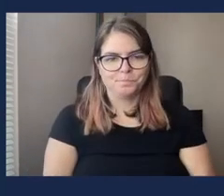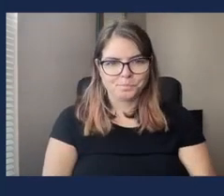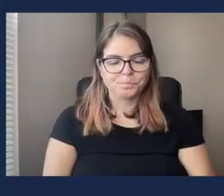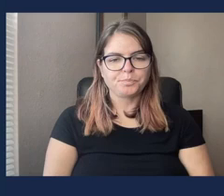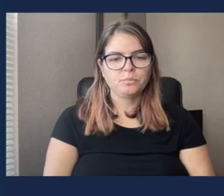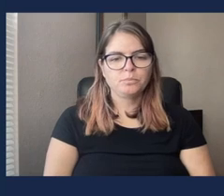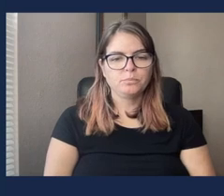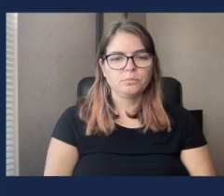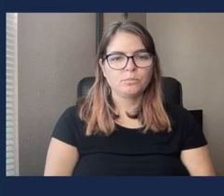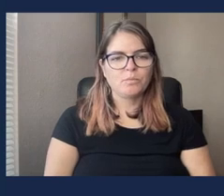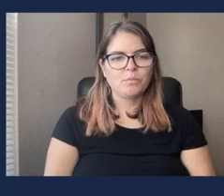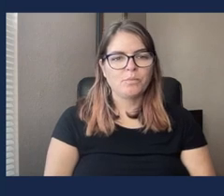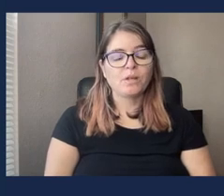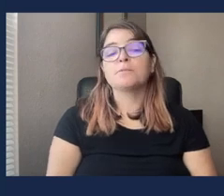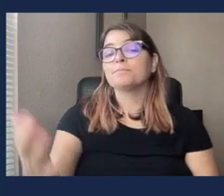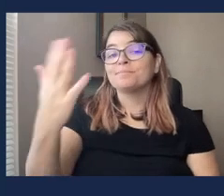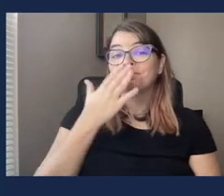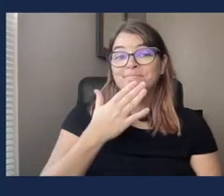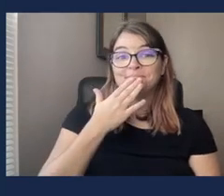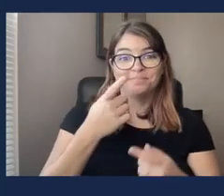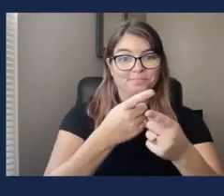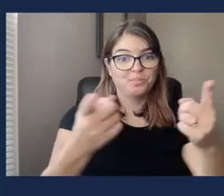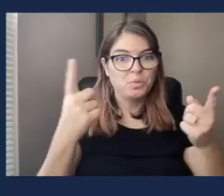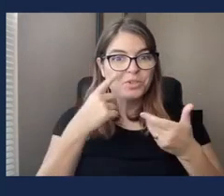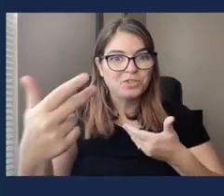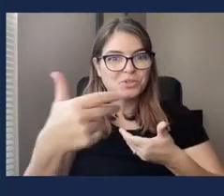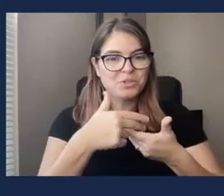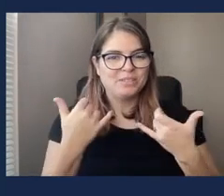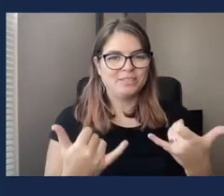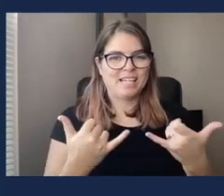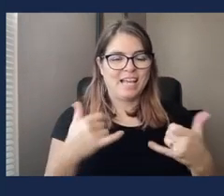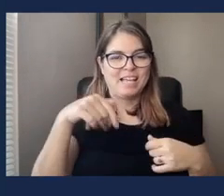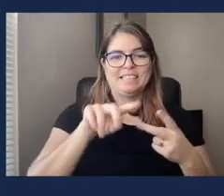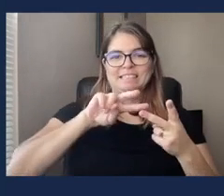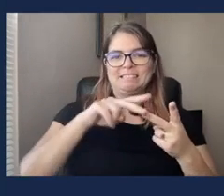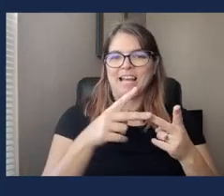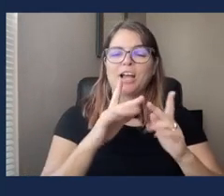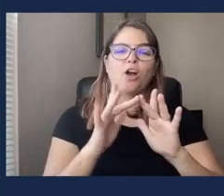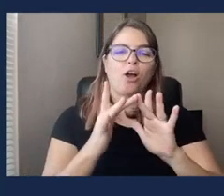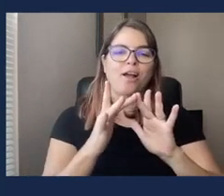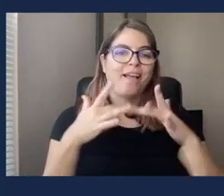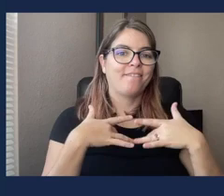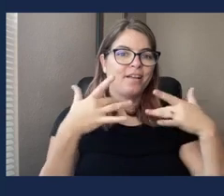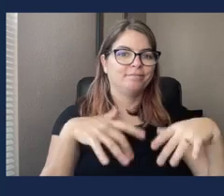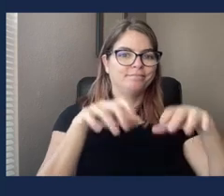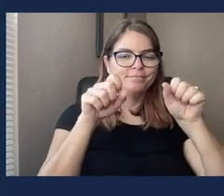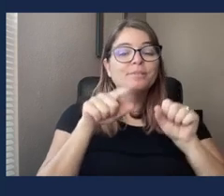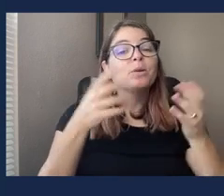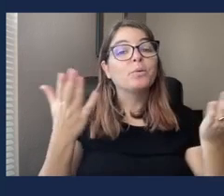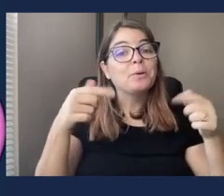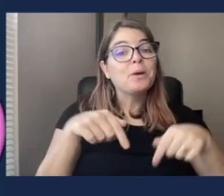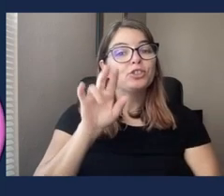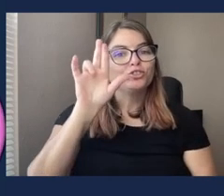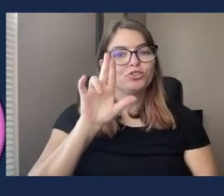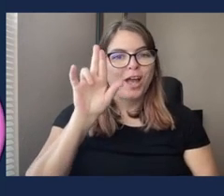I want to thank you for joining us today for the second online event in the Tritons Belong series. We have